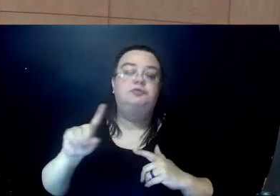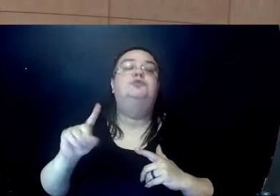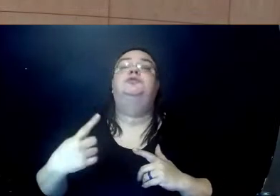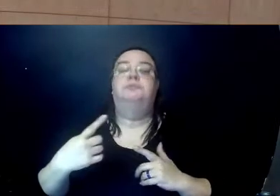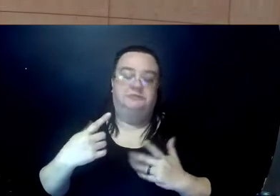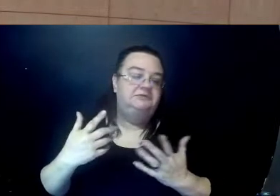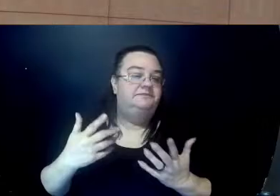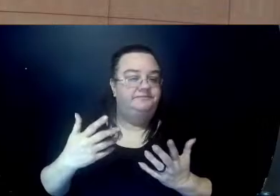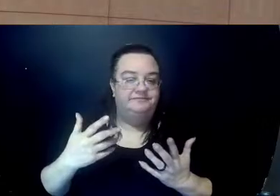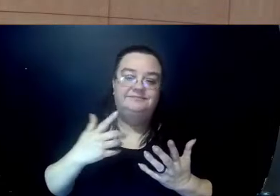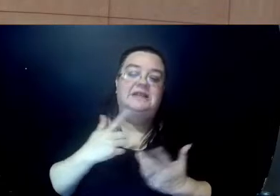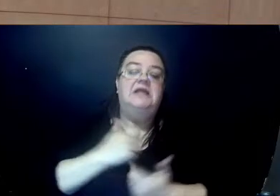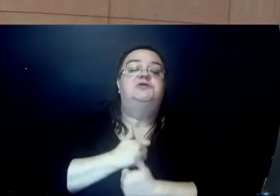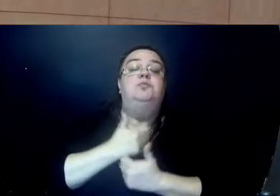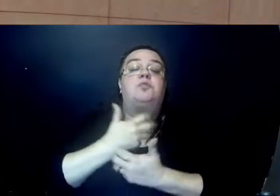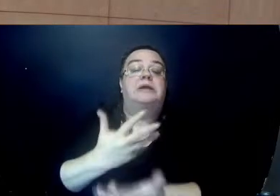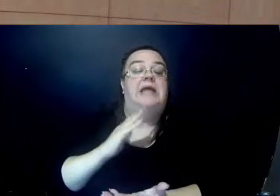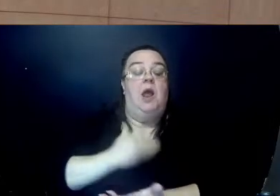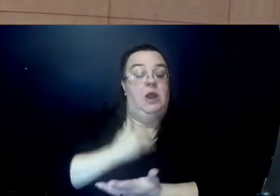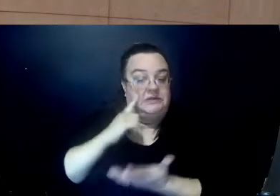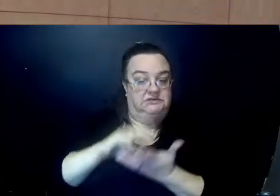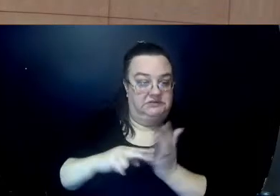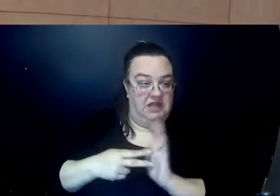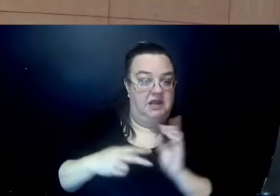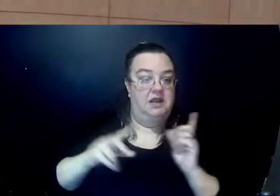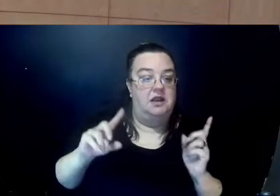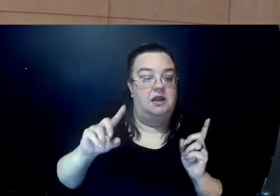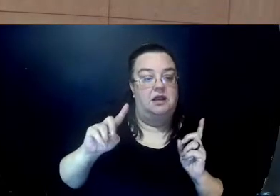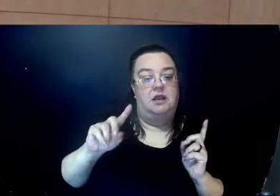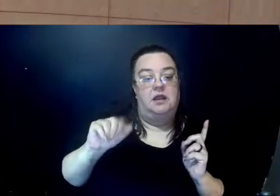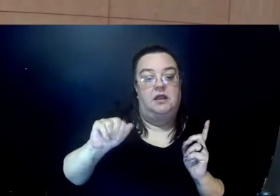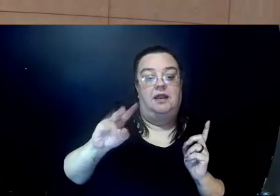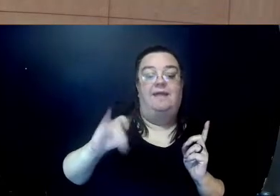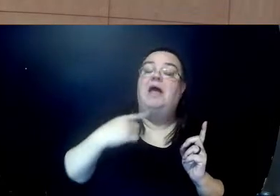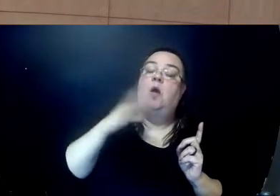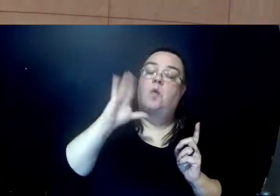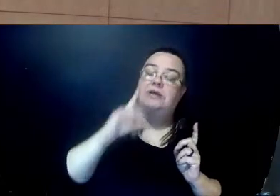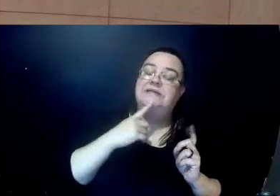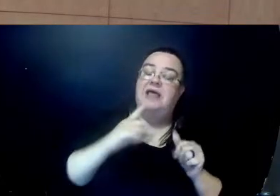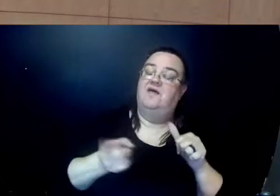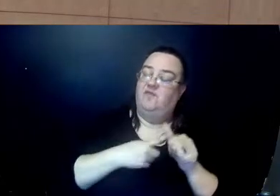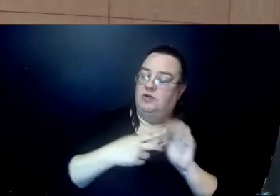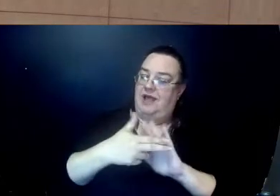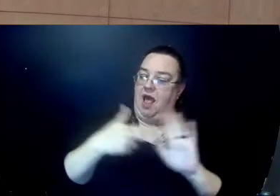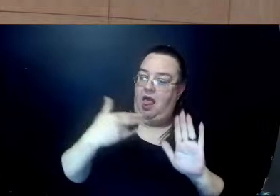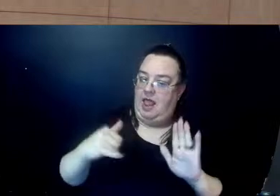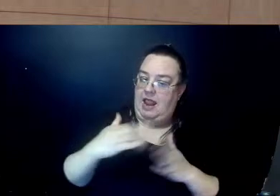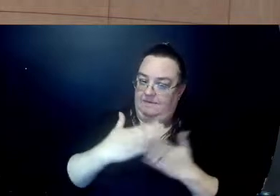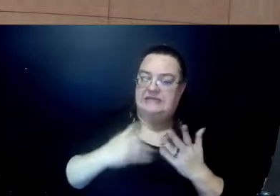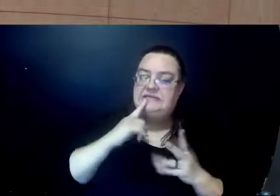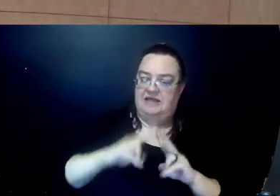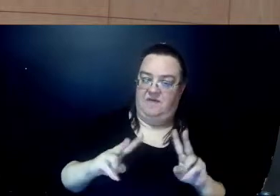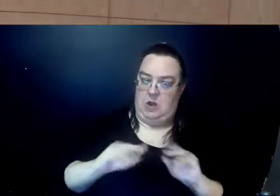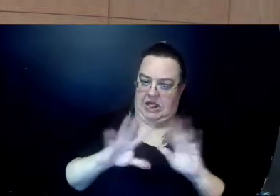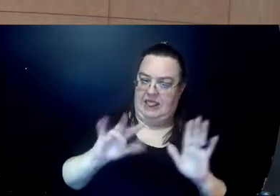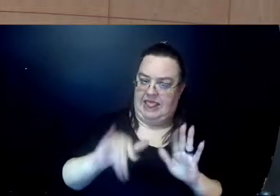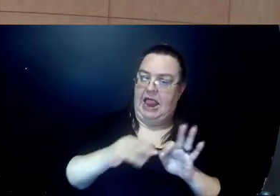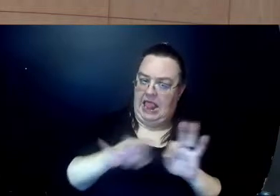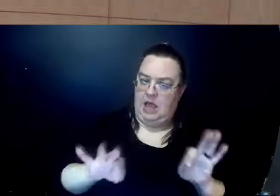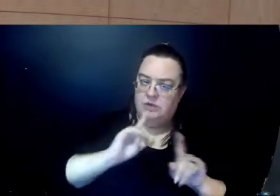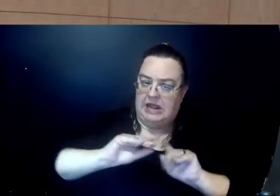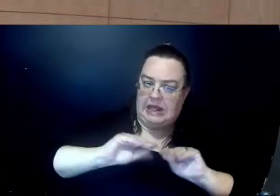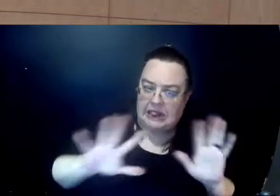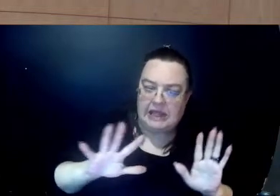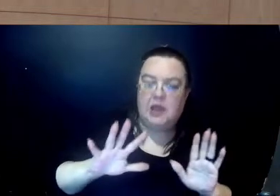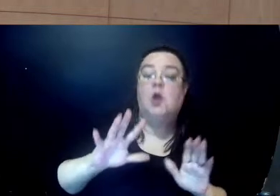right, it's I- expressing our intent. I will say the first highlighted piece is clear, very clear. Yeah. So that language is clear, and we just